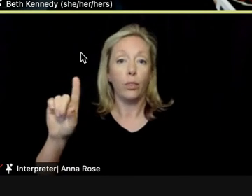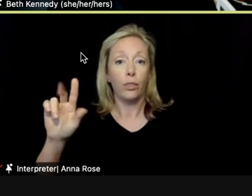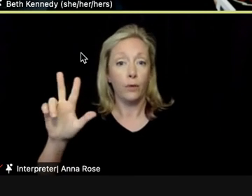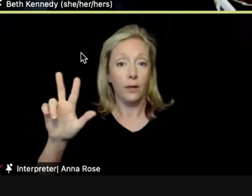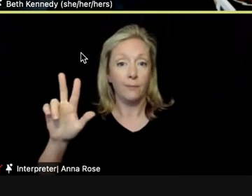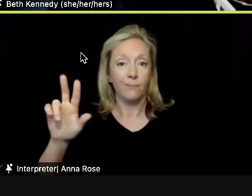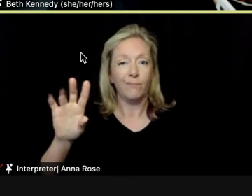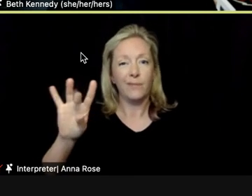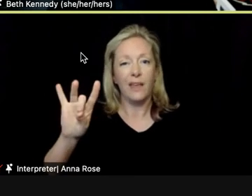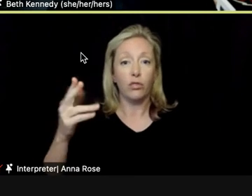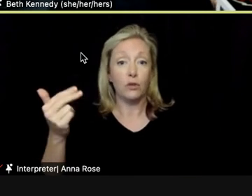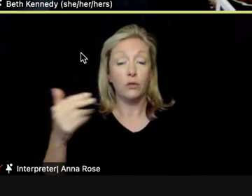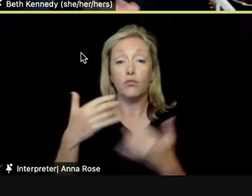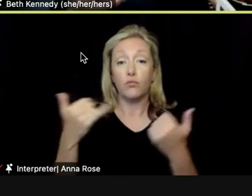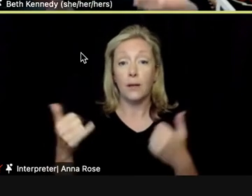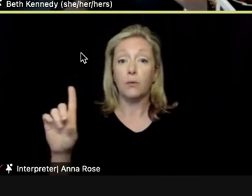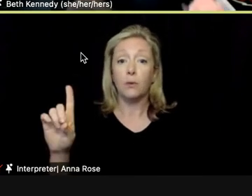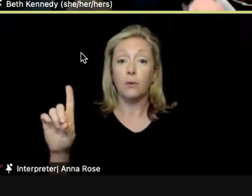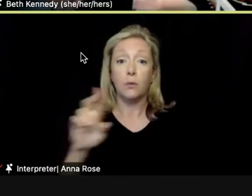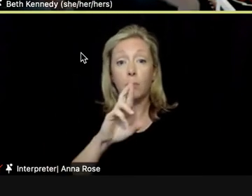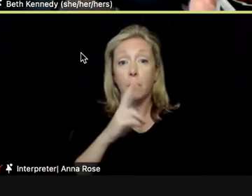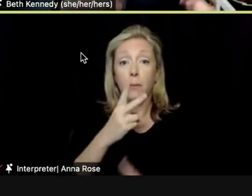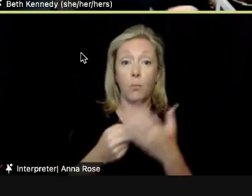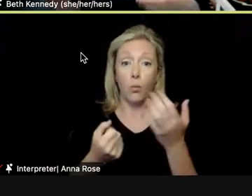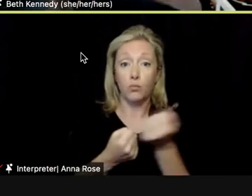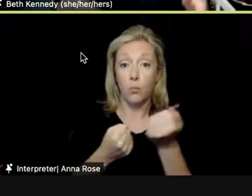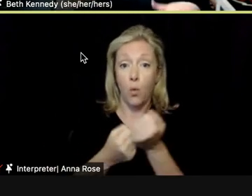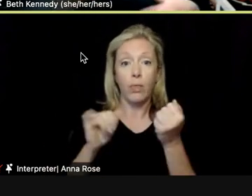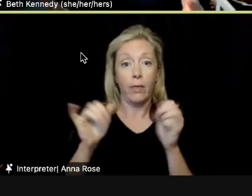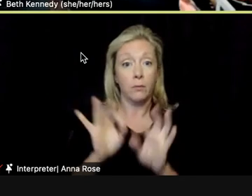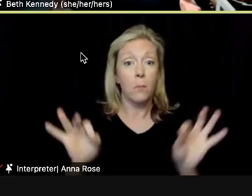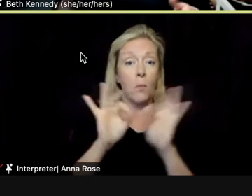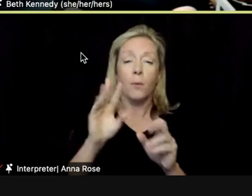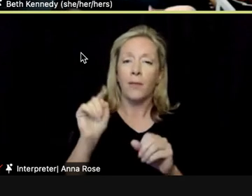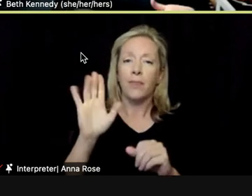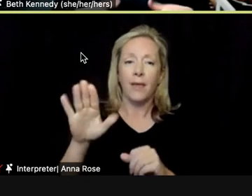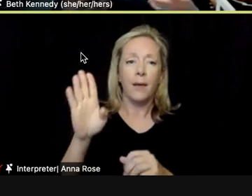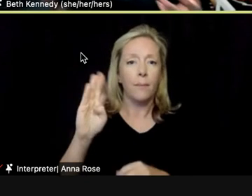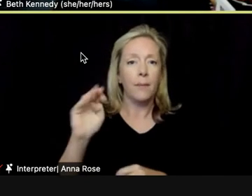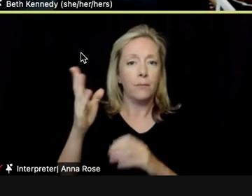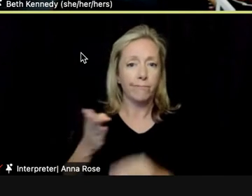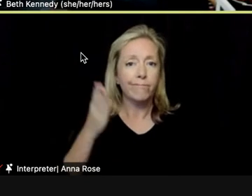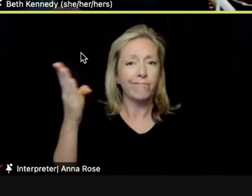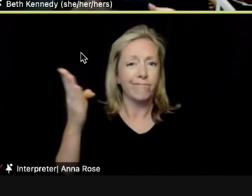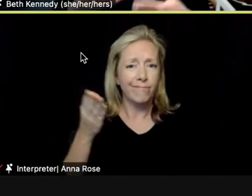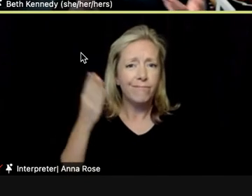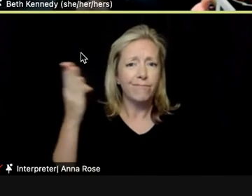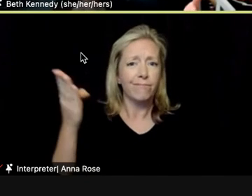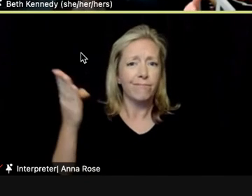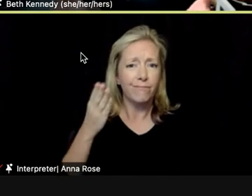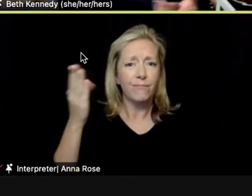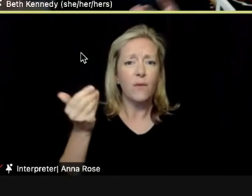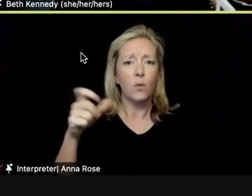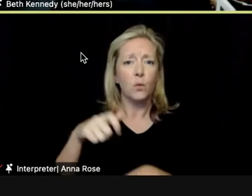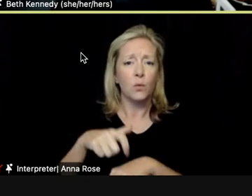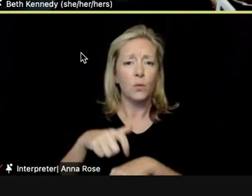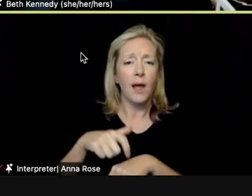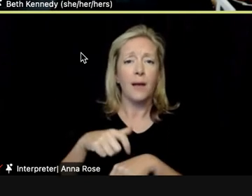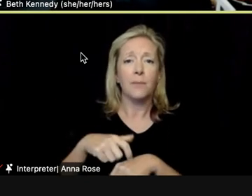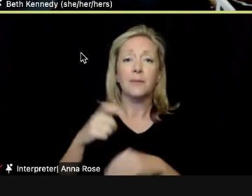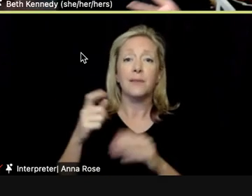support, which is important, but it bounces around. And it's done this a few times. It bounces around and